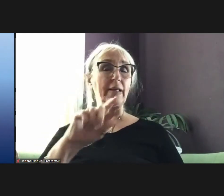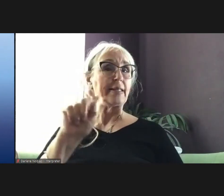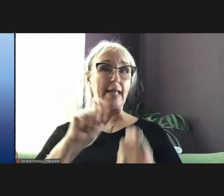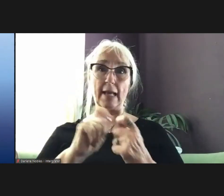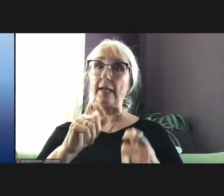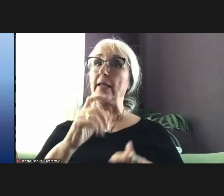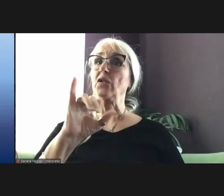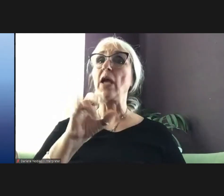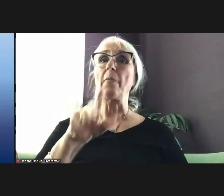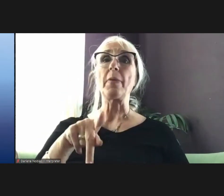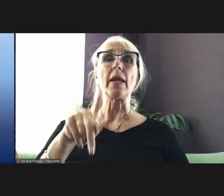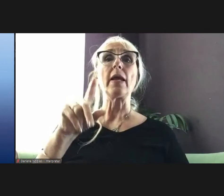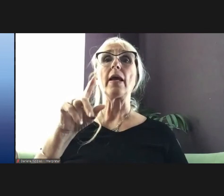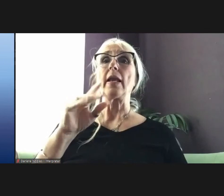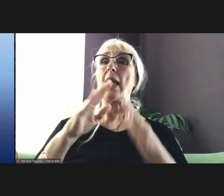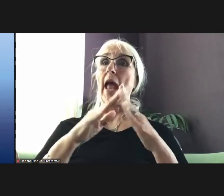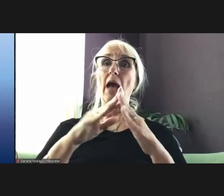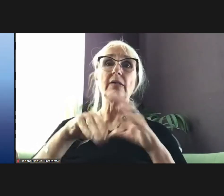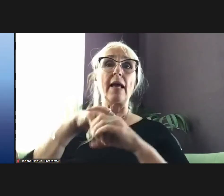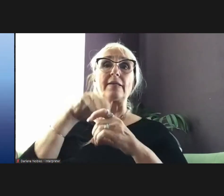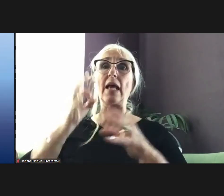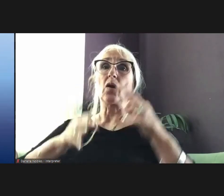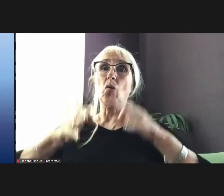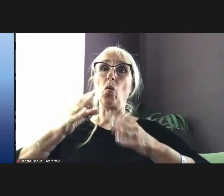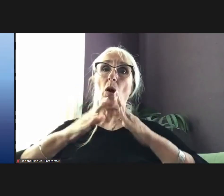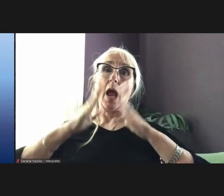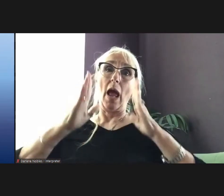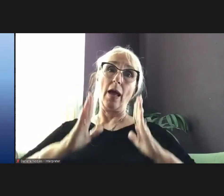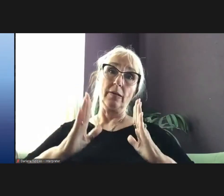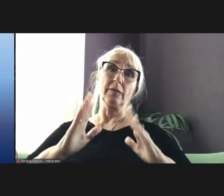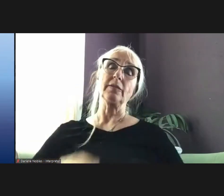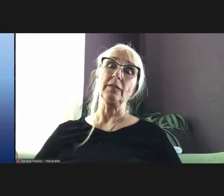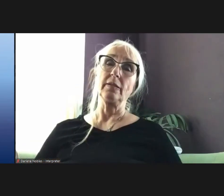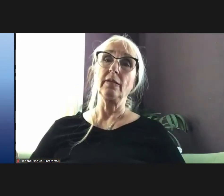JPs that are housed outside the courthouse can be used for. Very good.